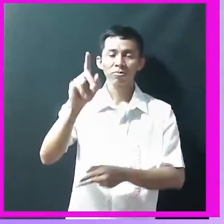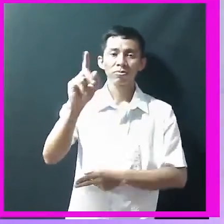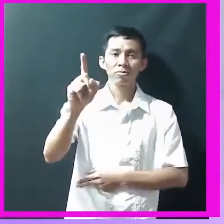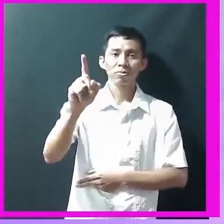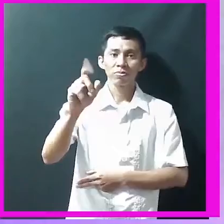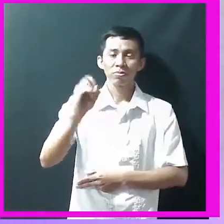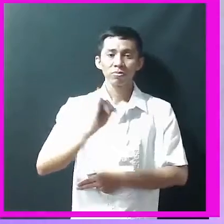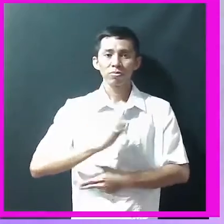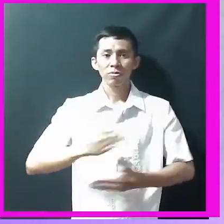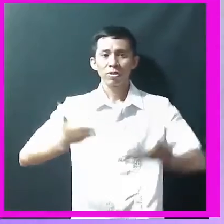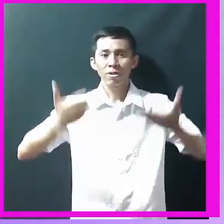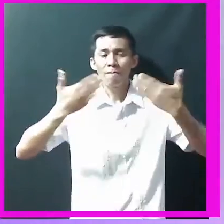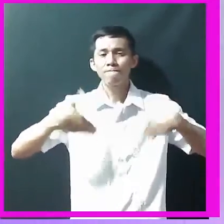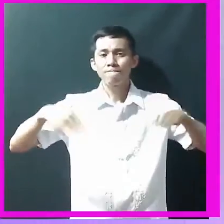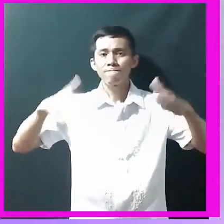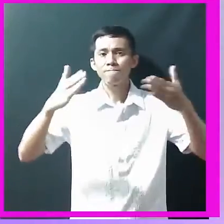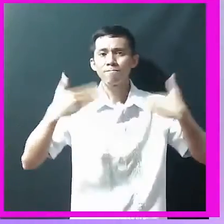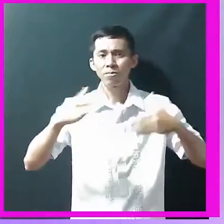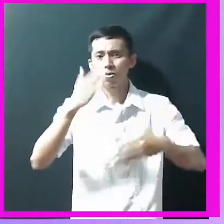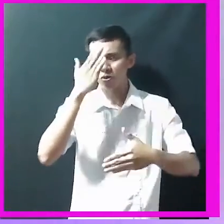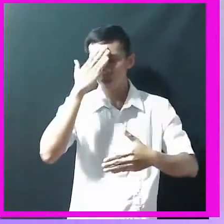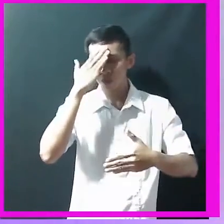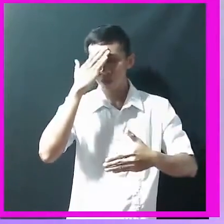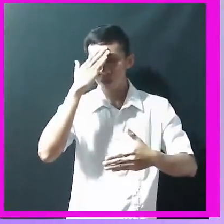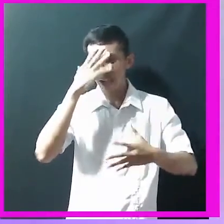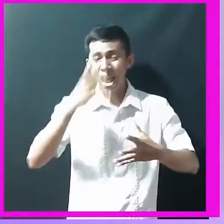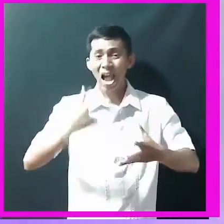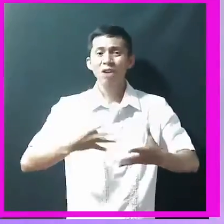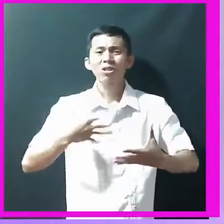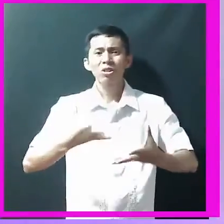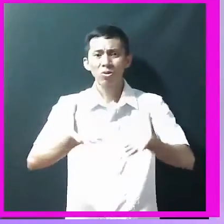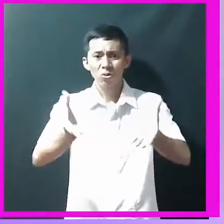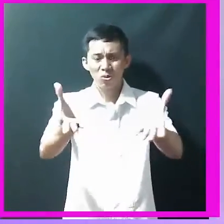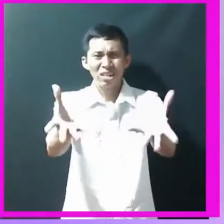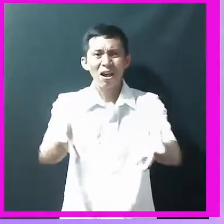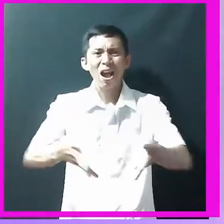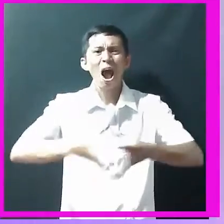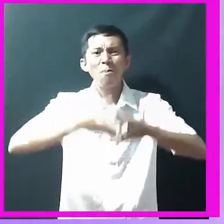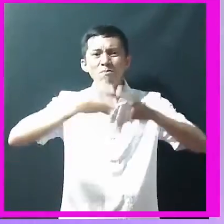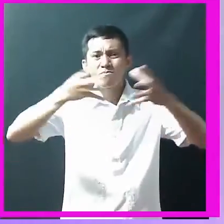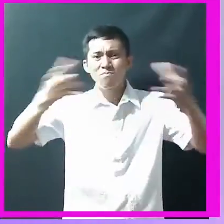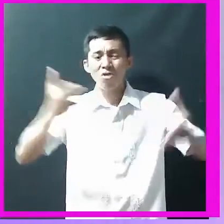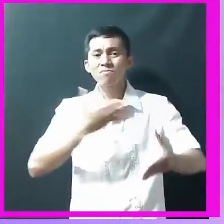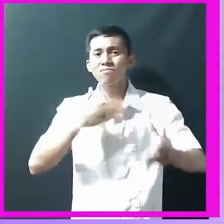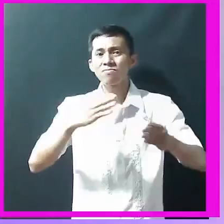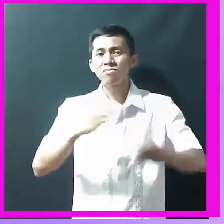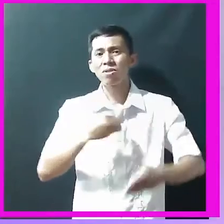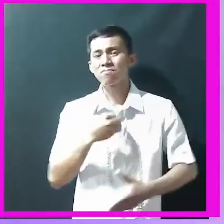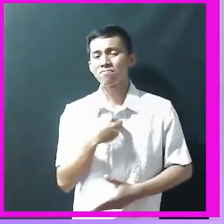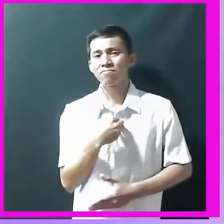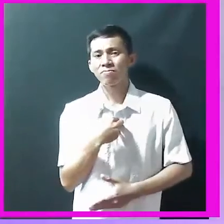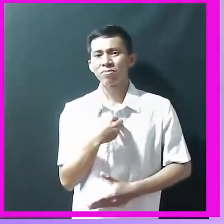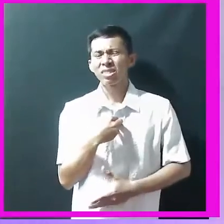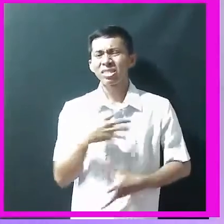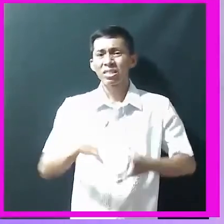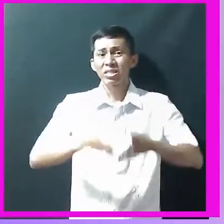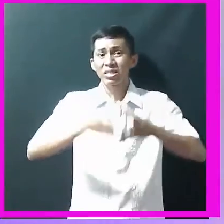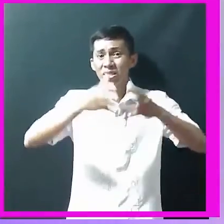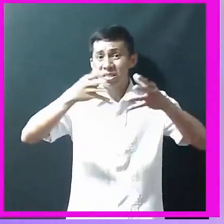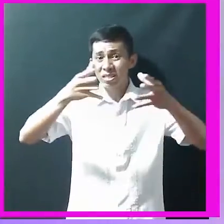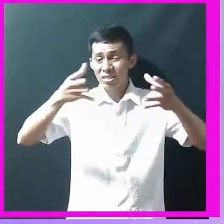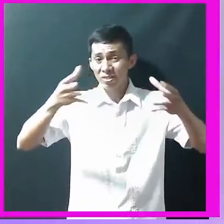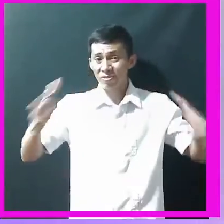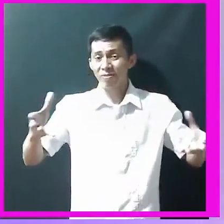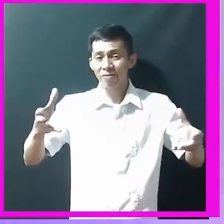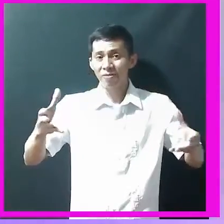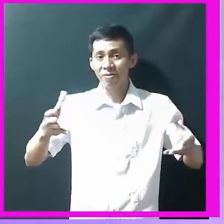I know the truth about myself. By the way, dako kaayo na nga confidence, dako kaayo na nga